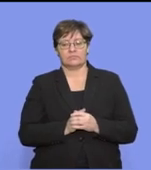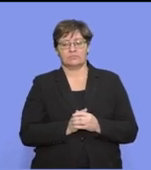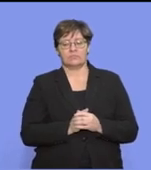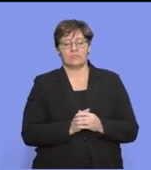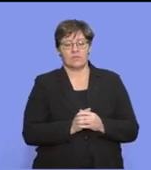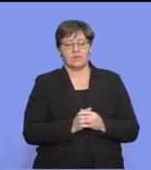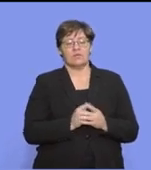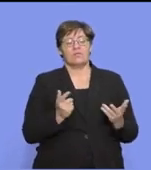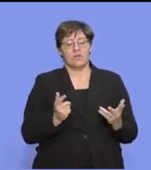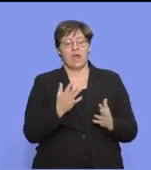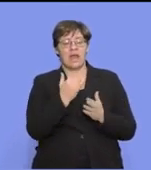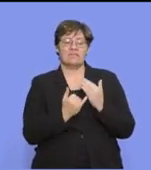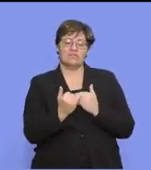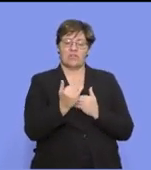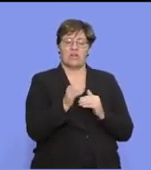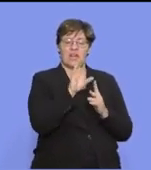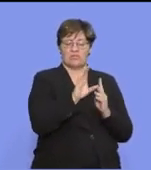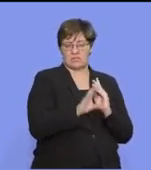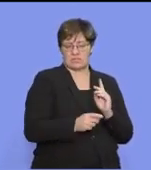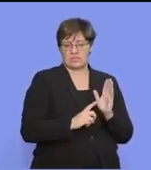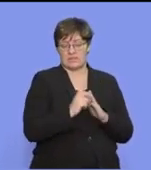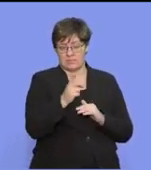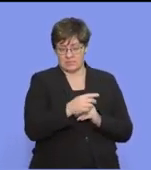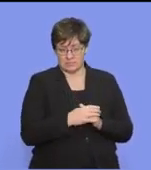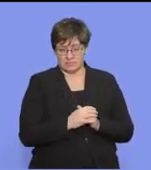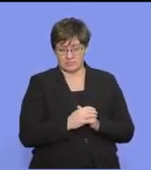would develop a characteristic, or an individual